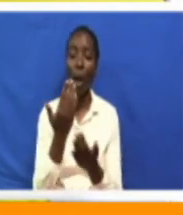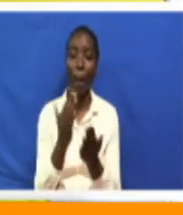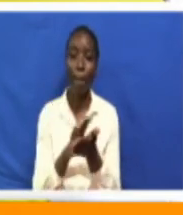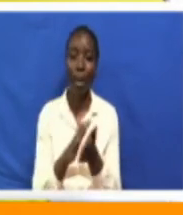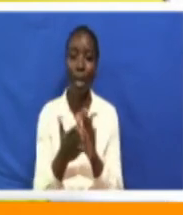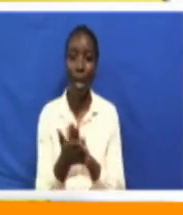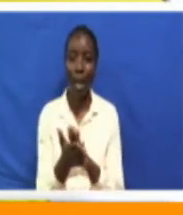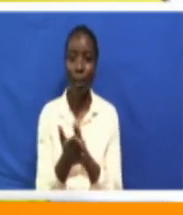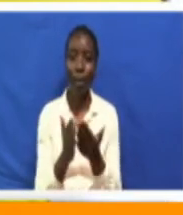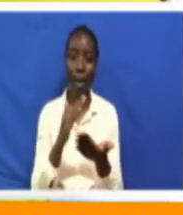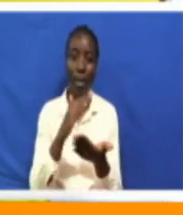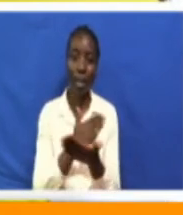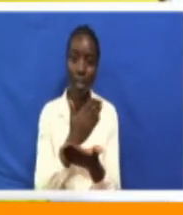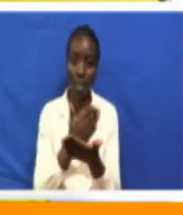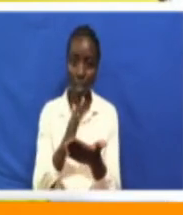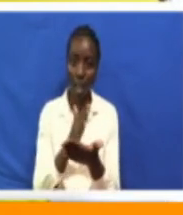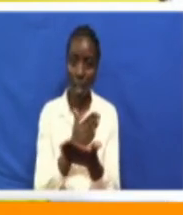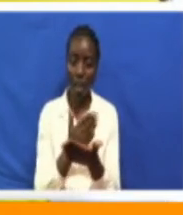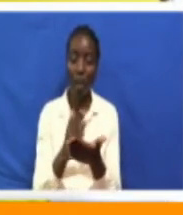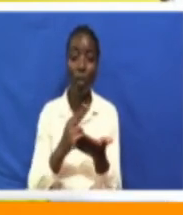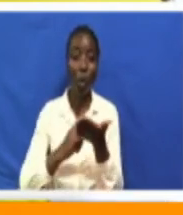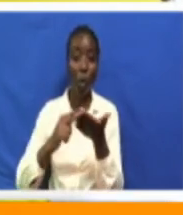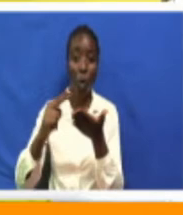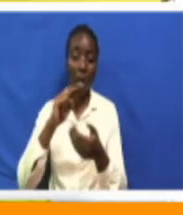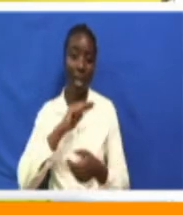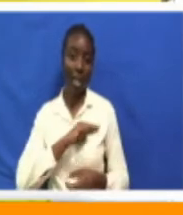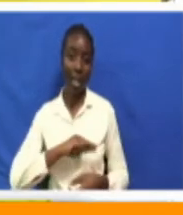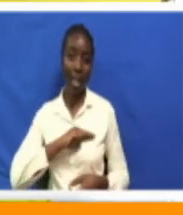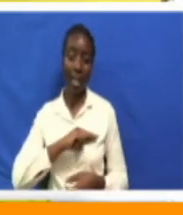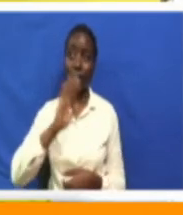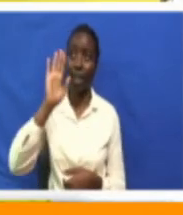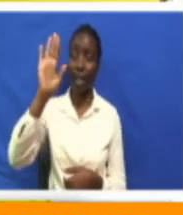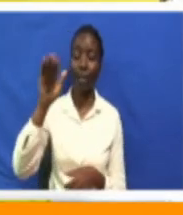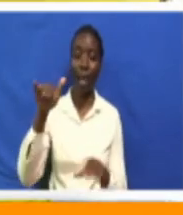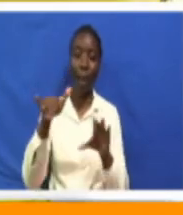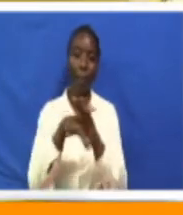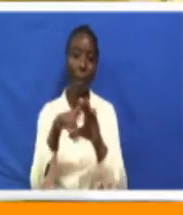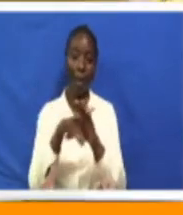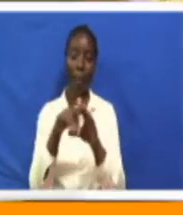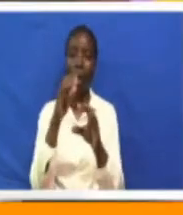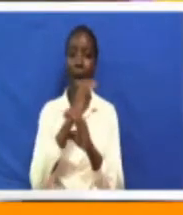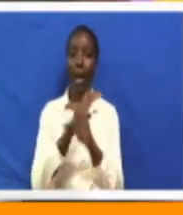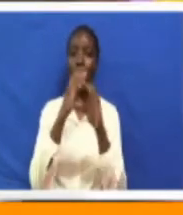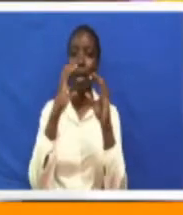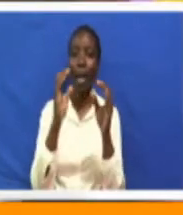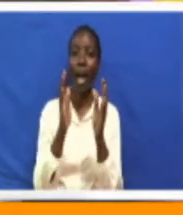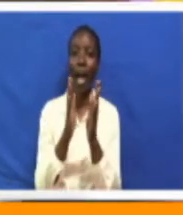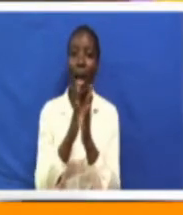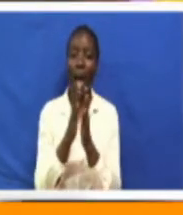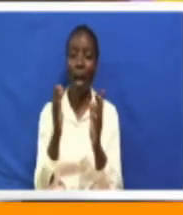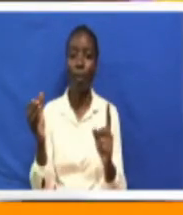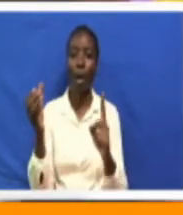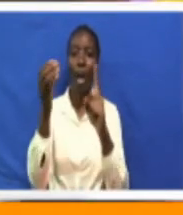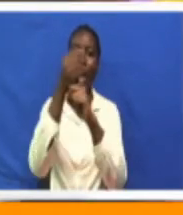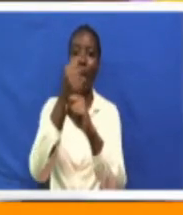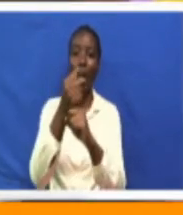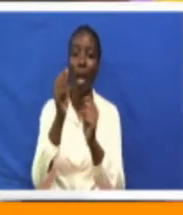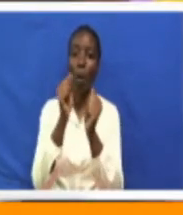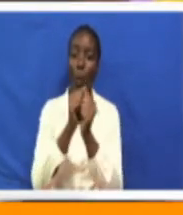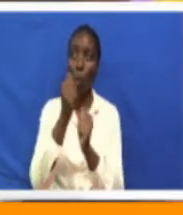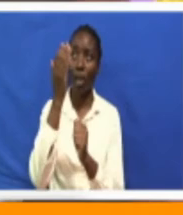partaker of the divine nature member of Christ and go air with him